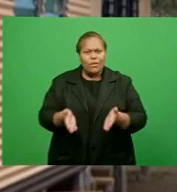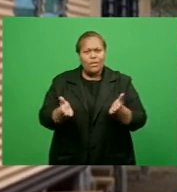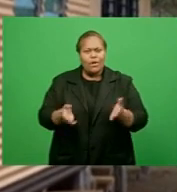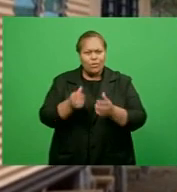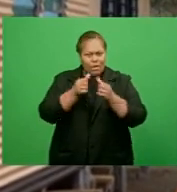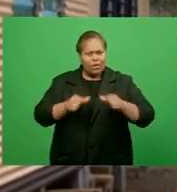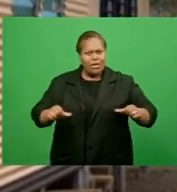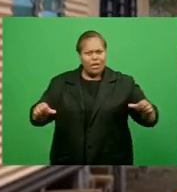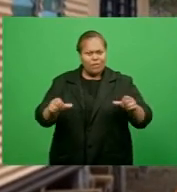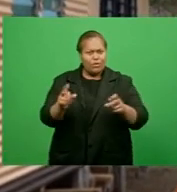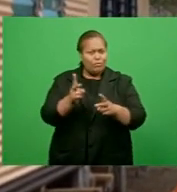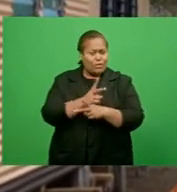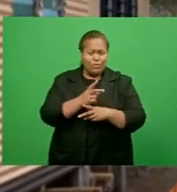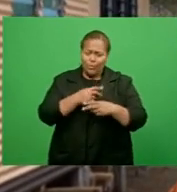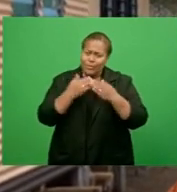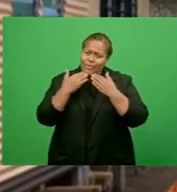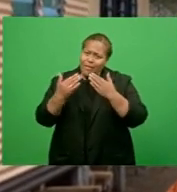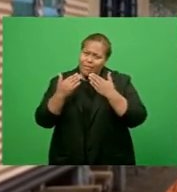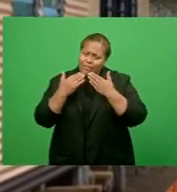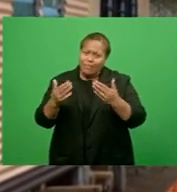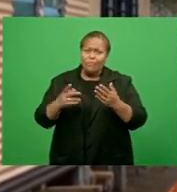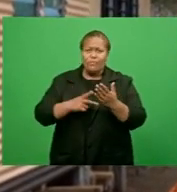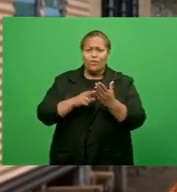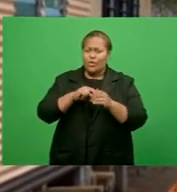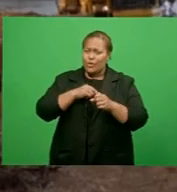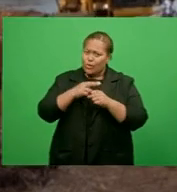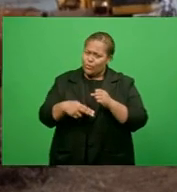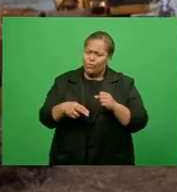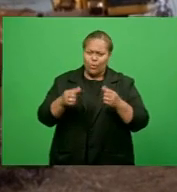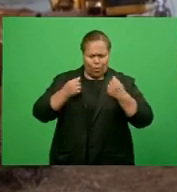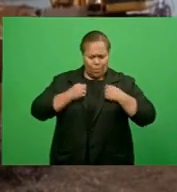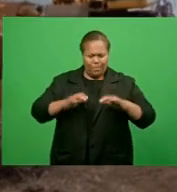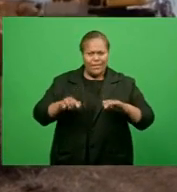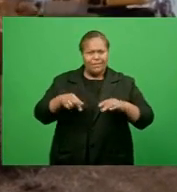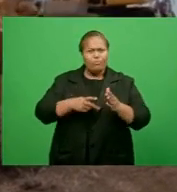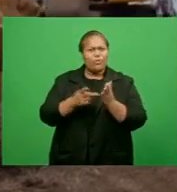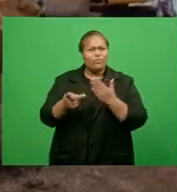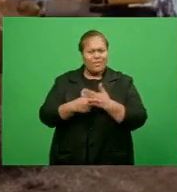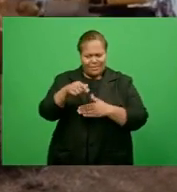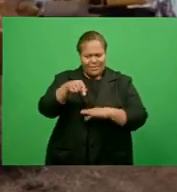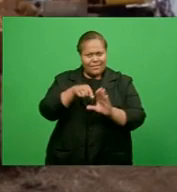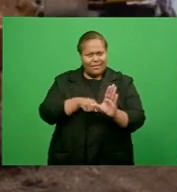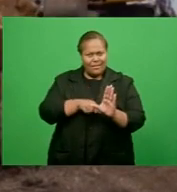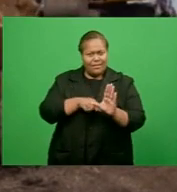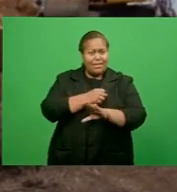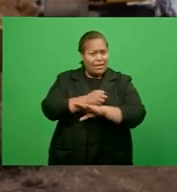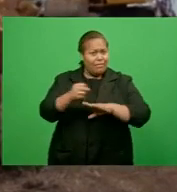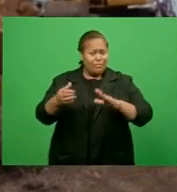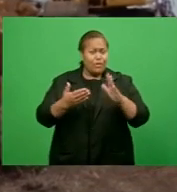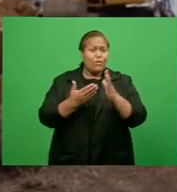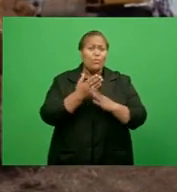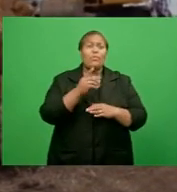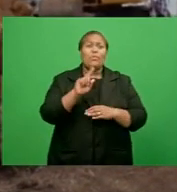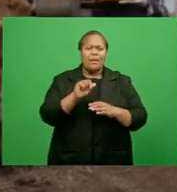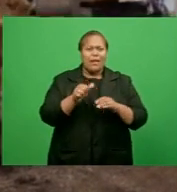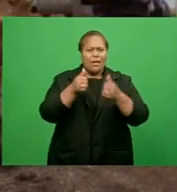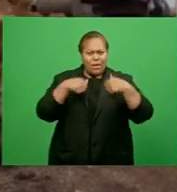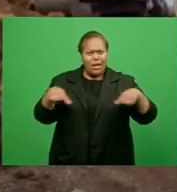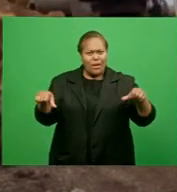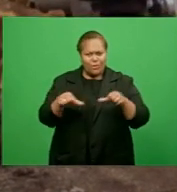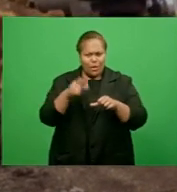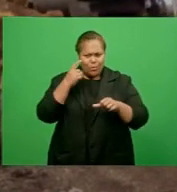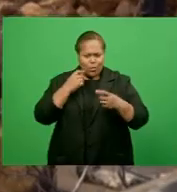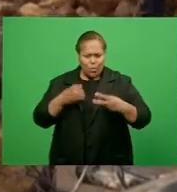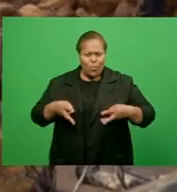that these projects will be executed this year. The government, through the Agriculture and Waterways Ministry,